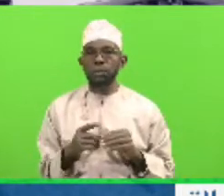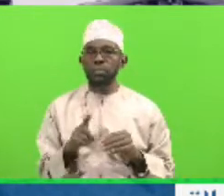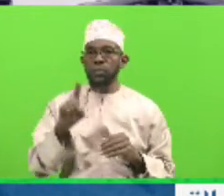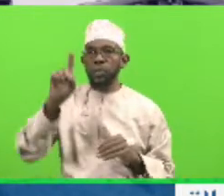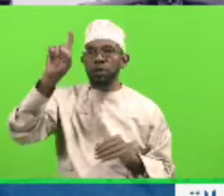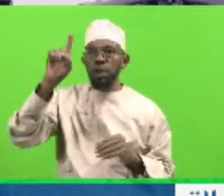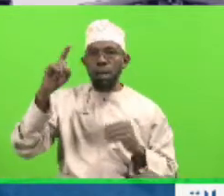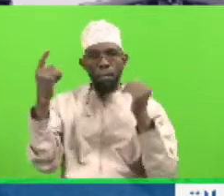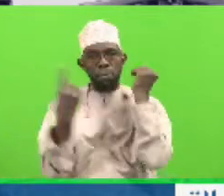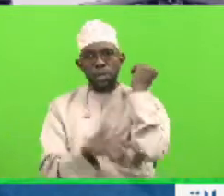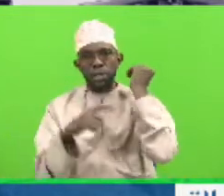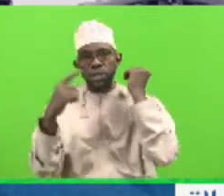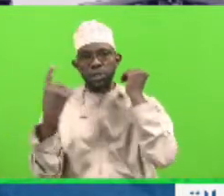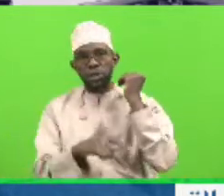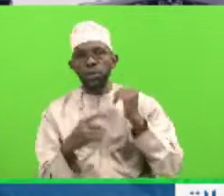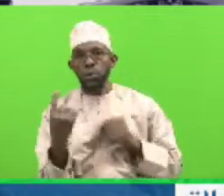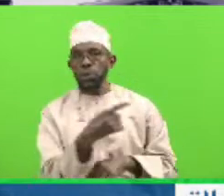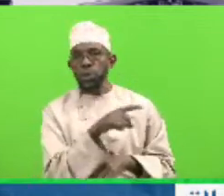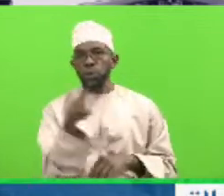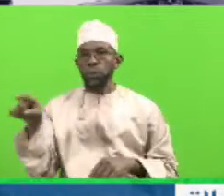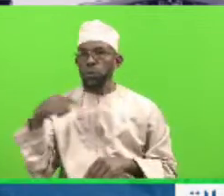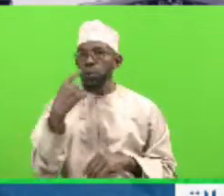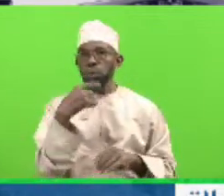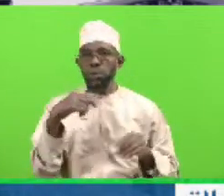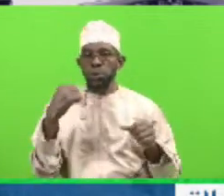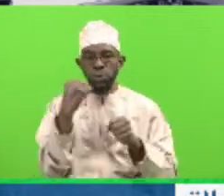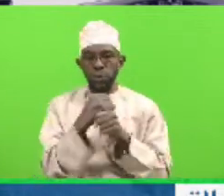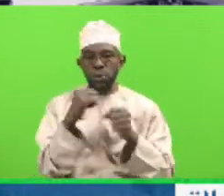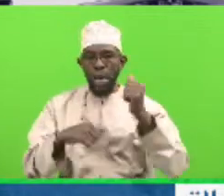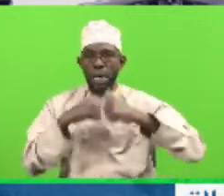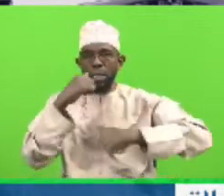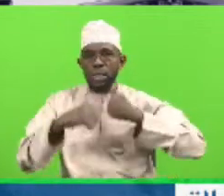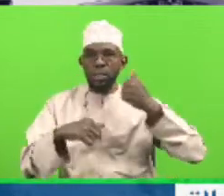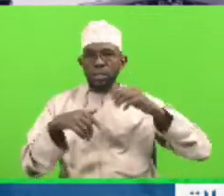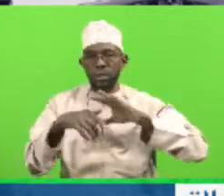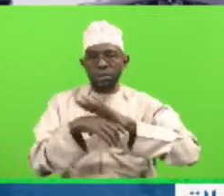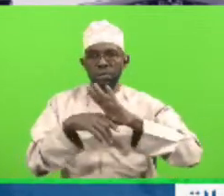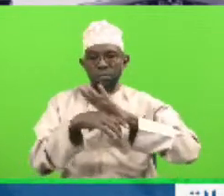Allah did not punish only those who were doing this act,